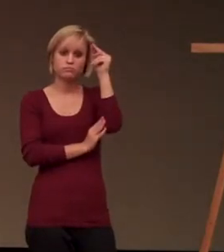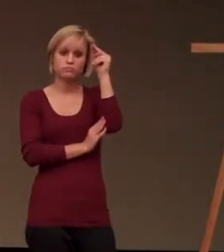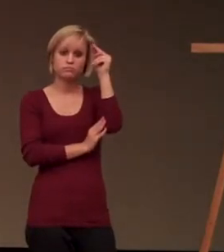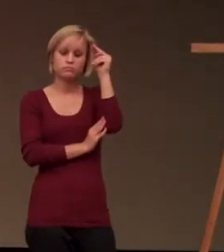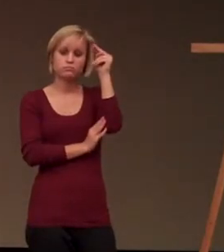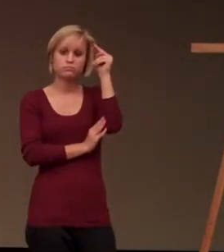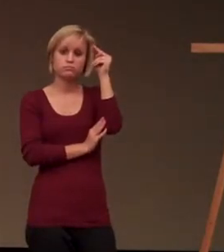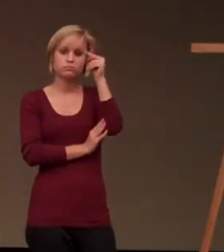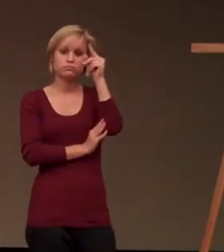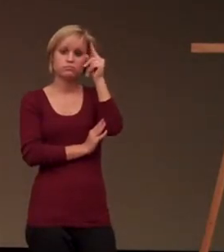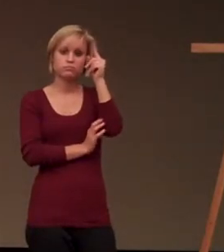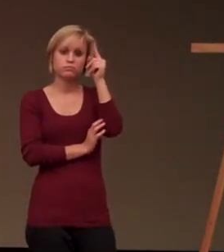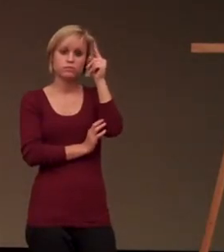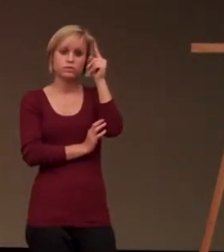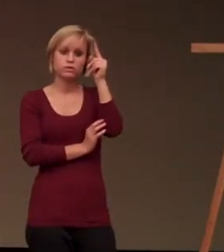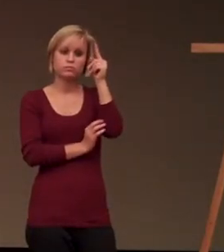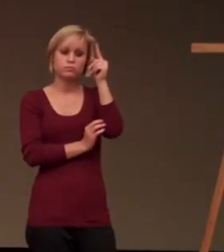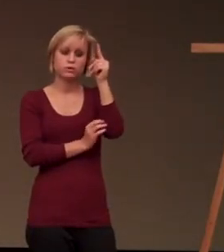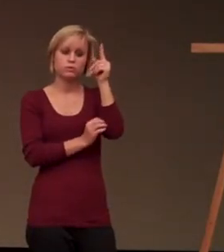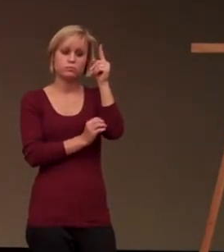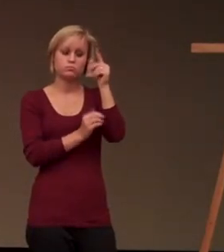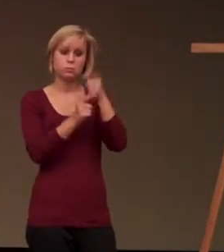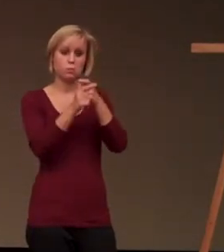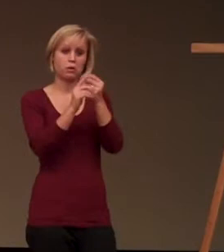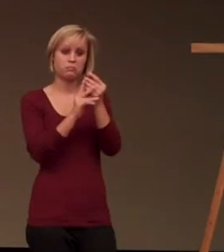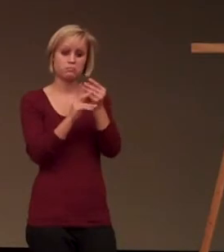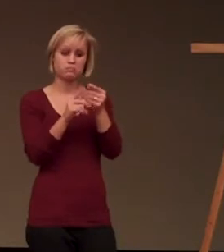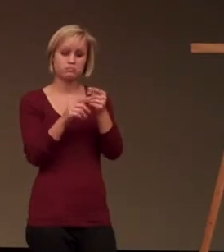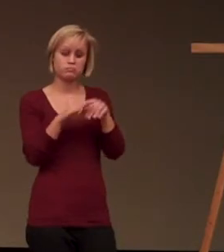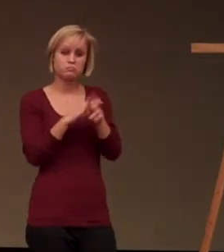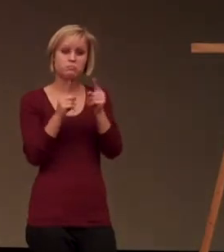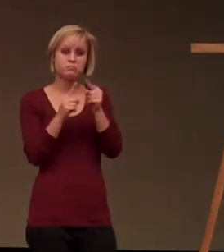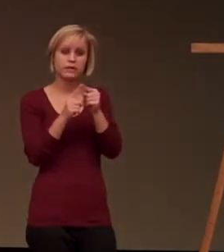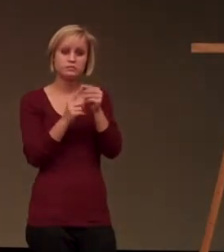part of West Virginia, you run into Ohio. Okay?